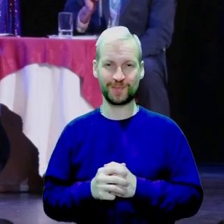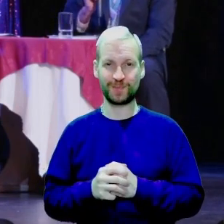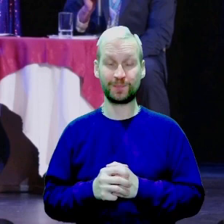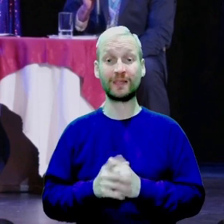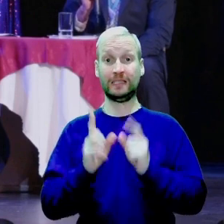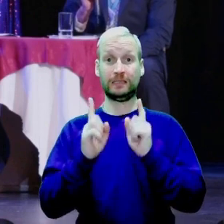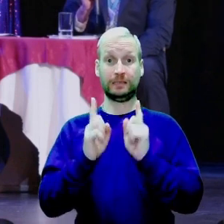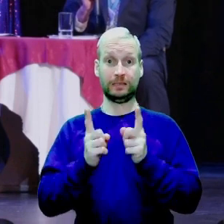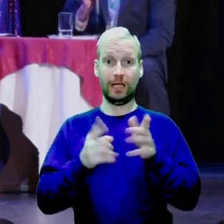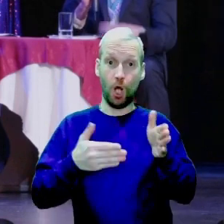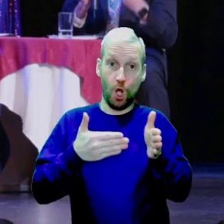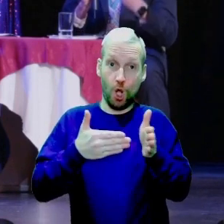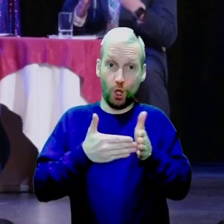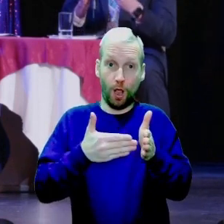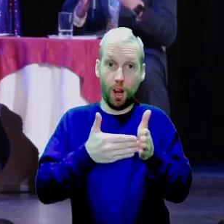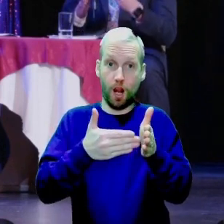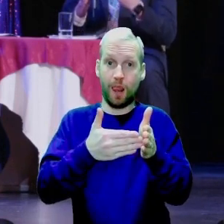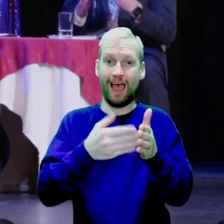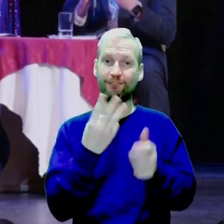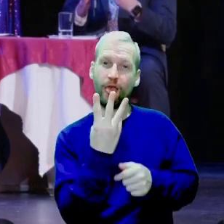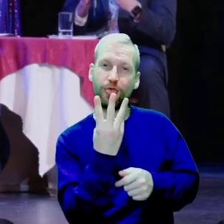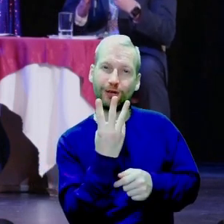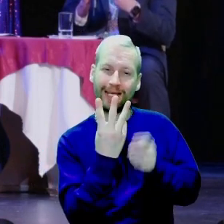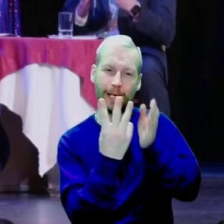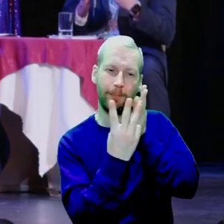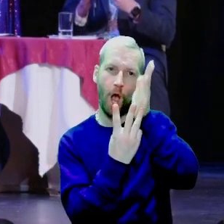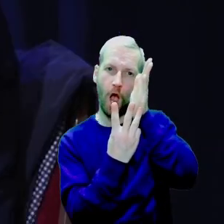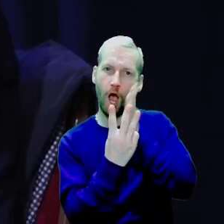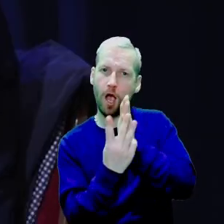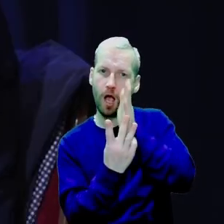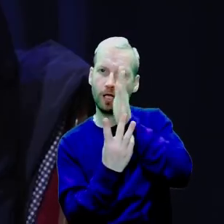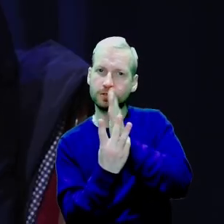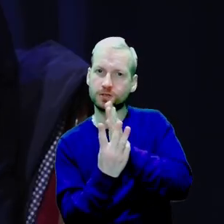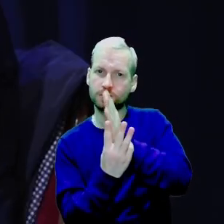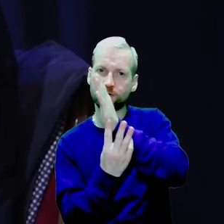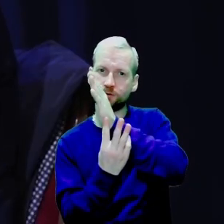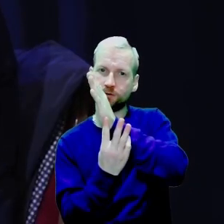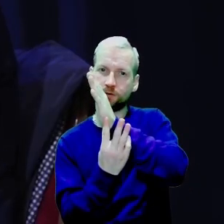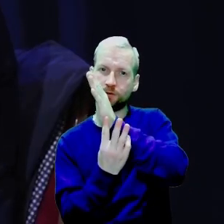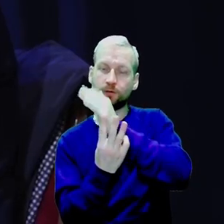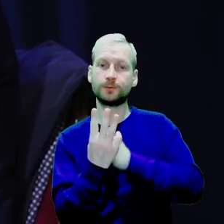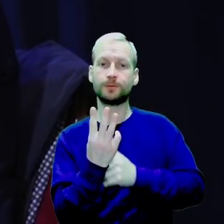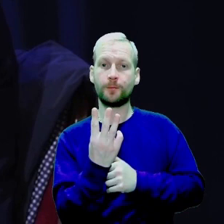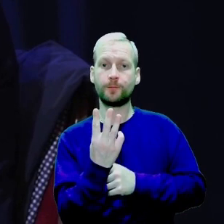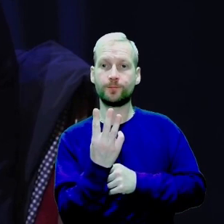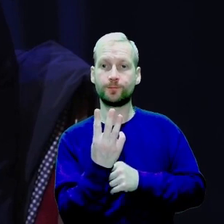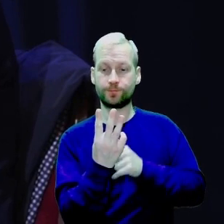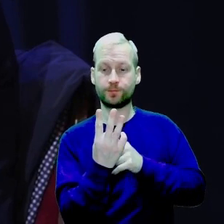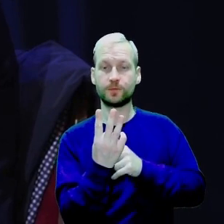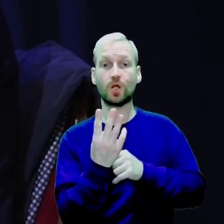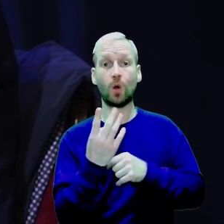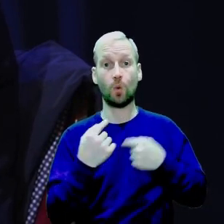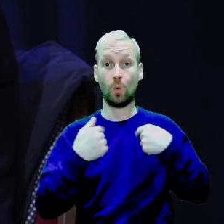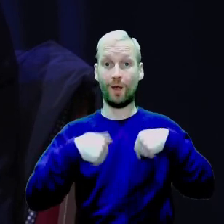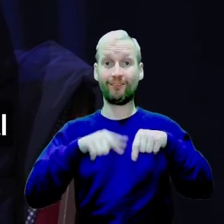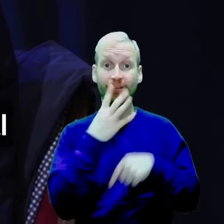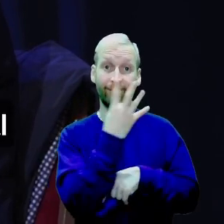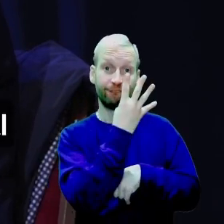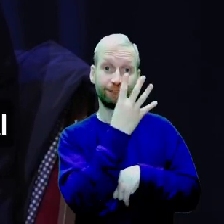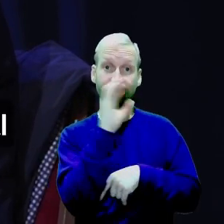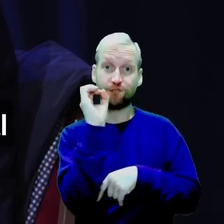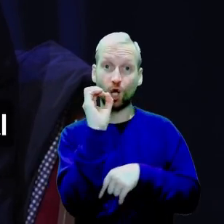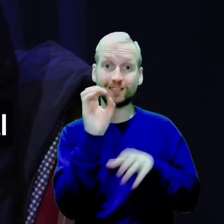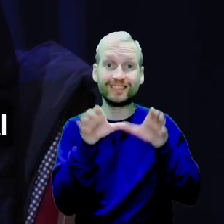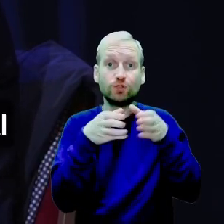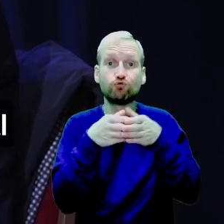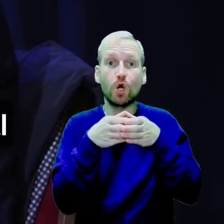yes, there are hurdles. So there are 3 parts to the business case process nationally. So we are one of 40 trusts that have been